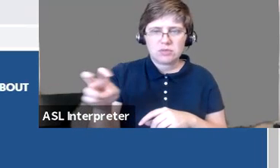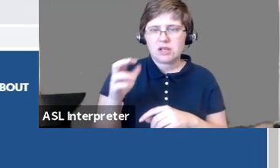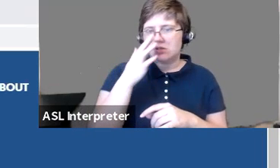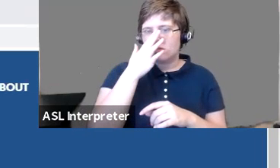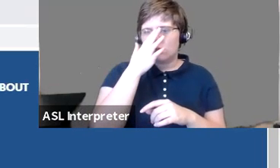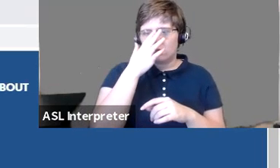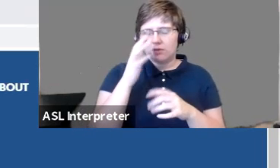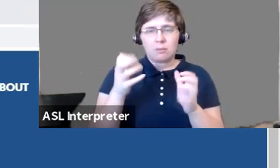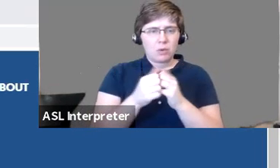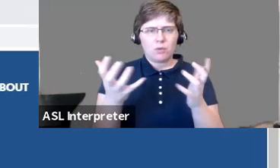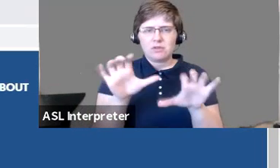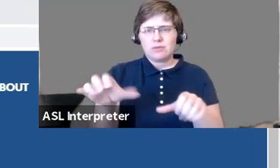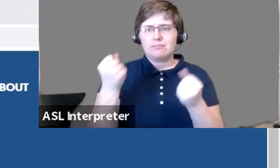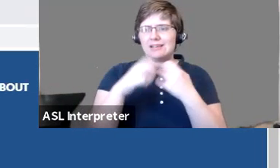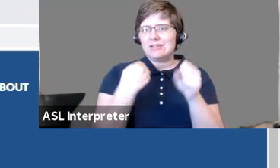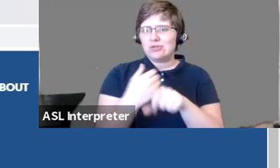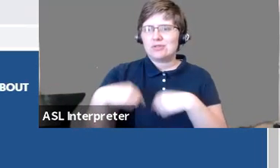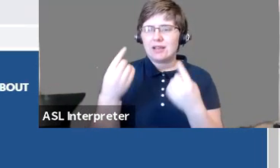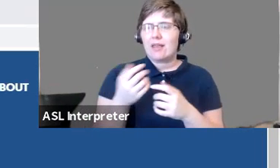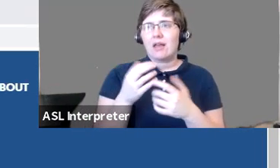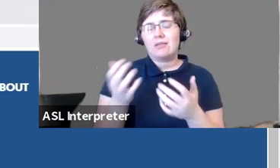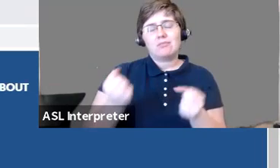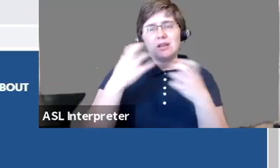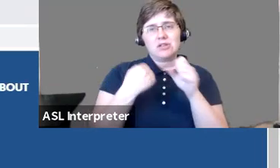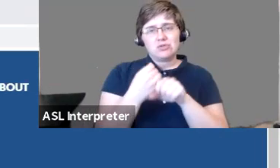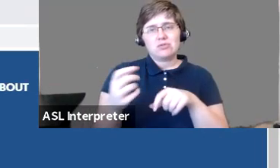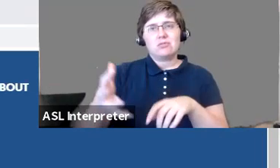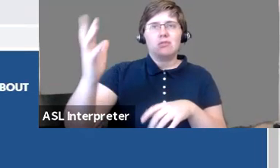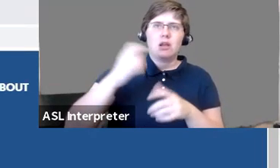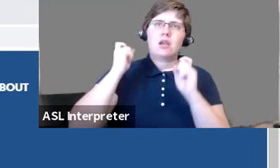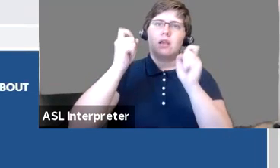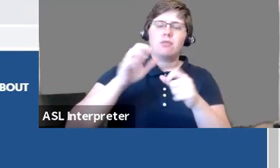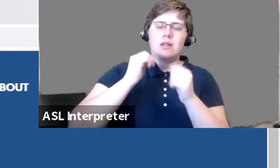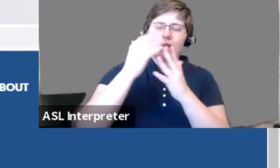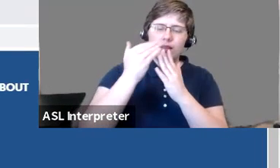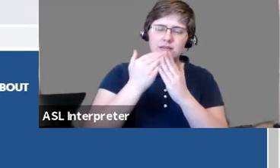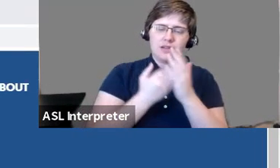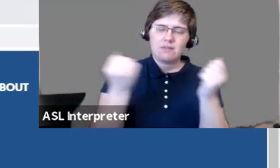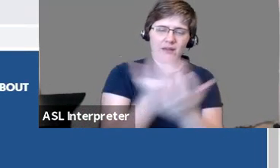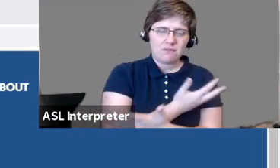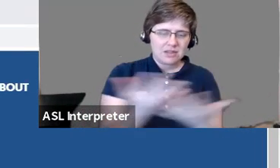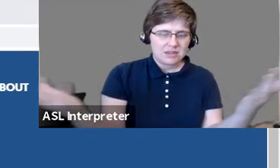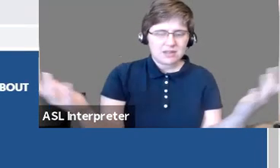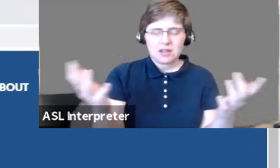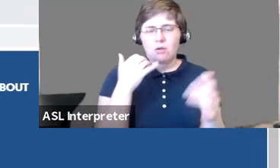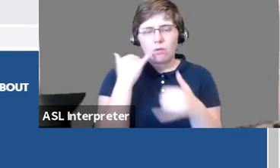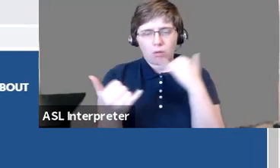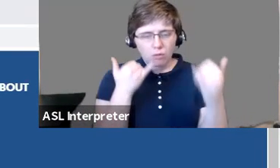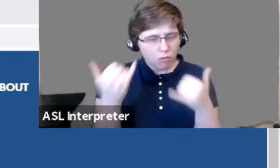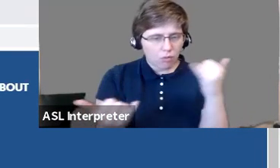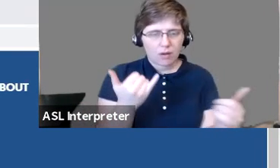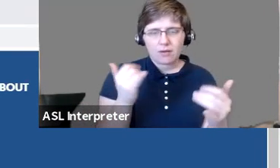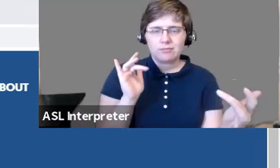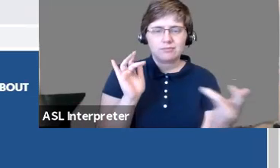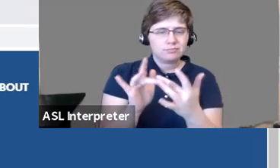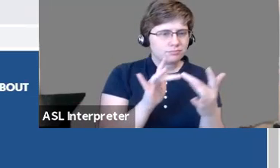you know, had been done for decades. And that's giving people a list of all the different transportation providers and them calling around or contacting those different